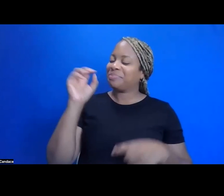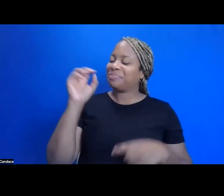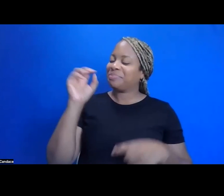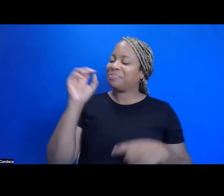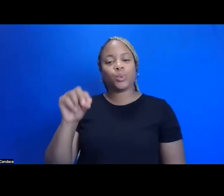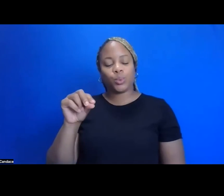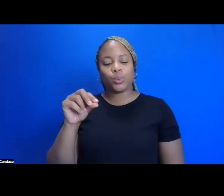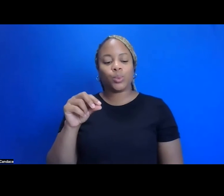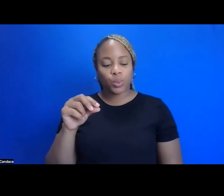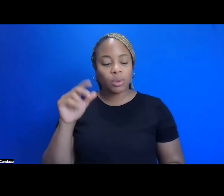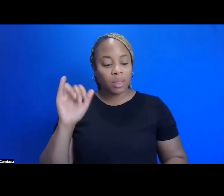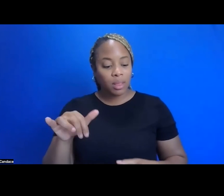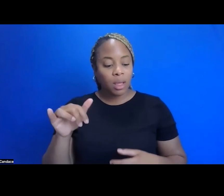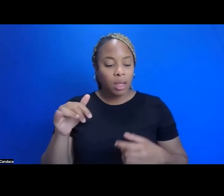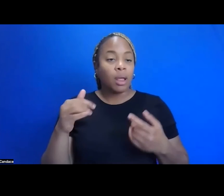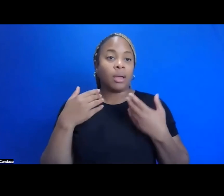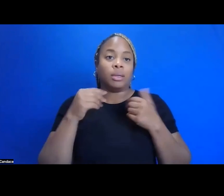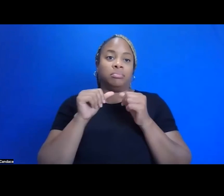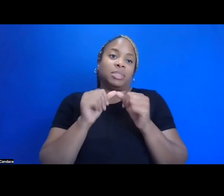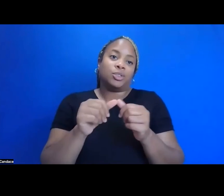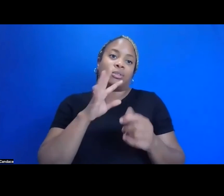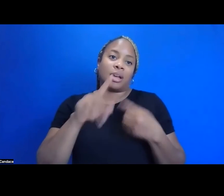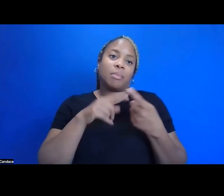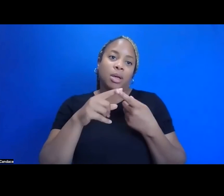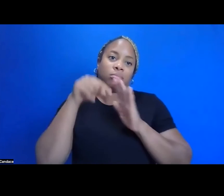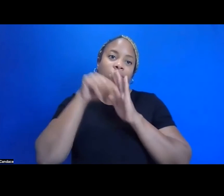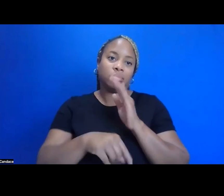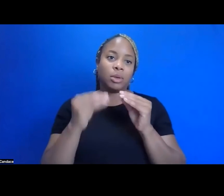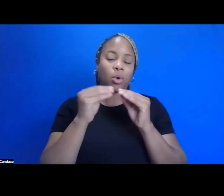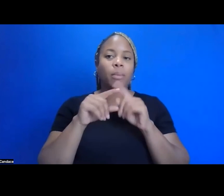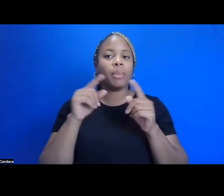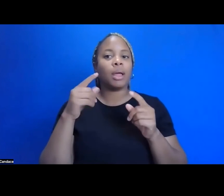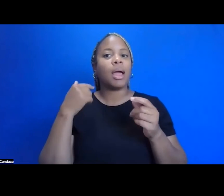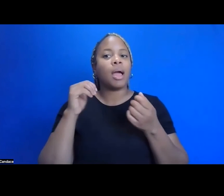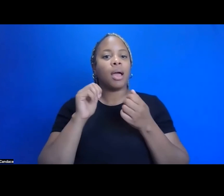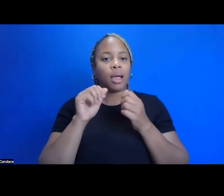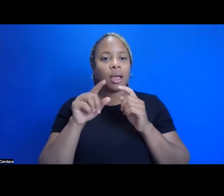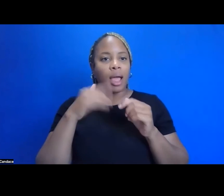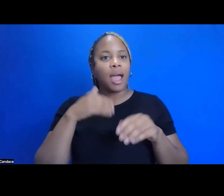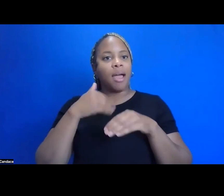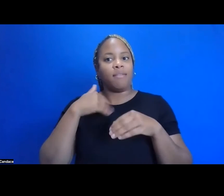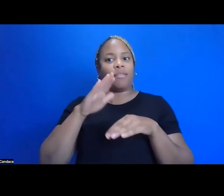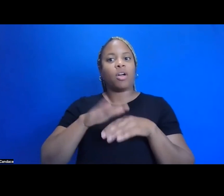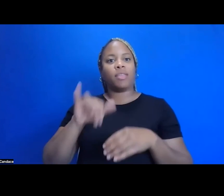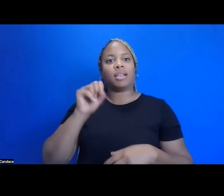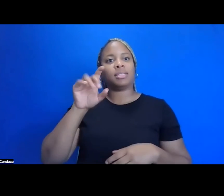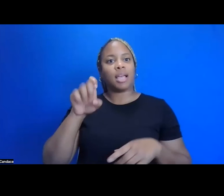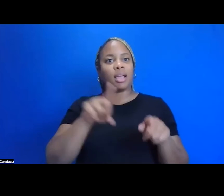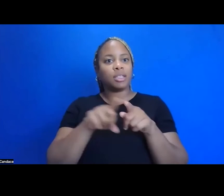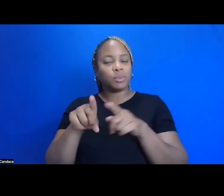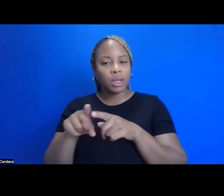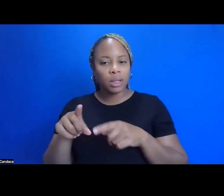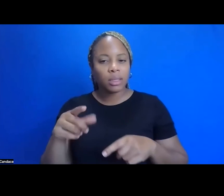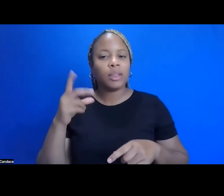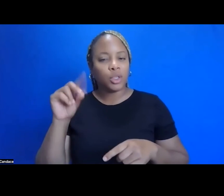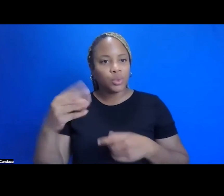this also be something that I continue to talk about after the question, but we do have the how-to guides on the site itself, which are, they